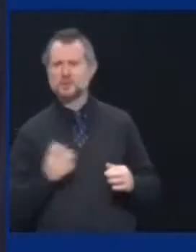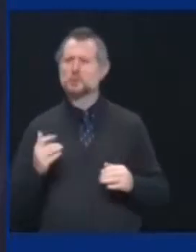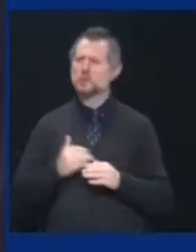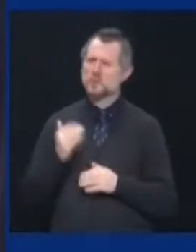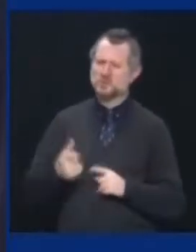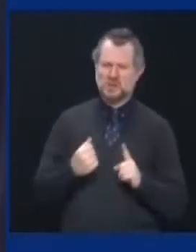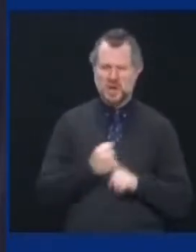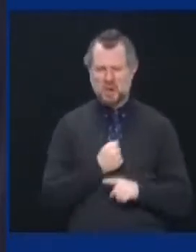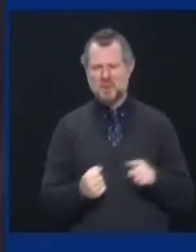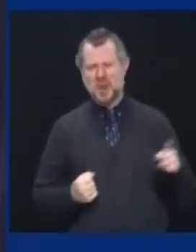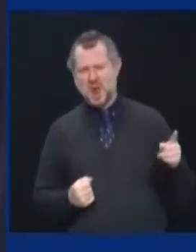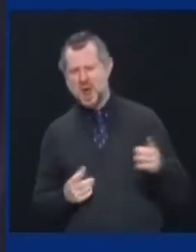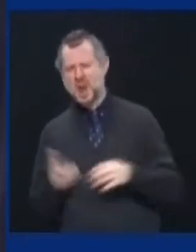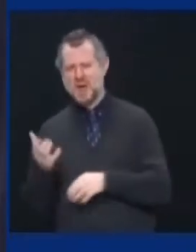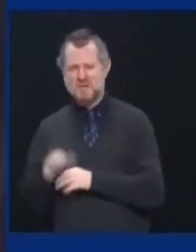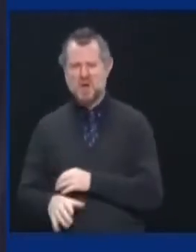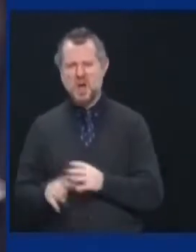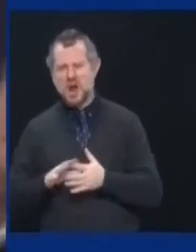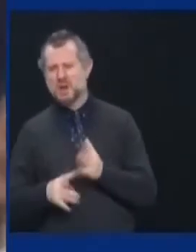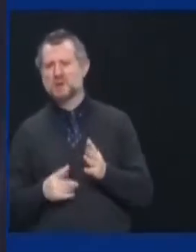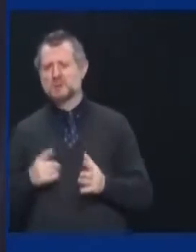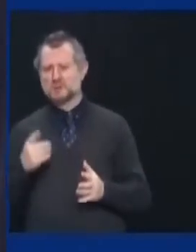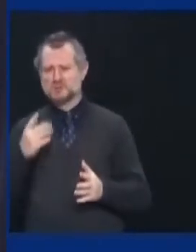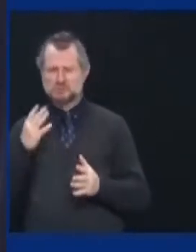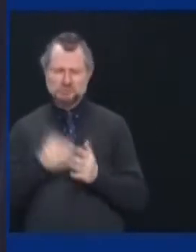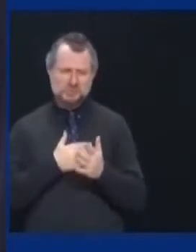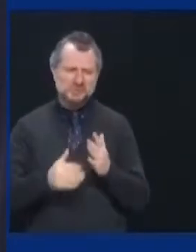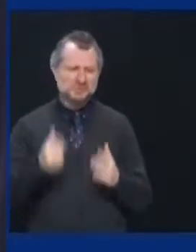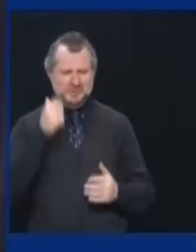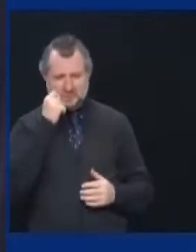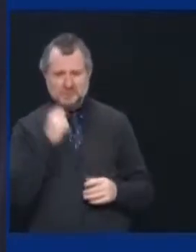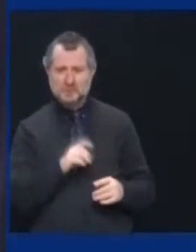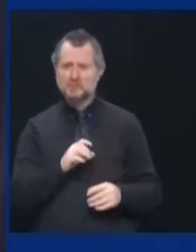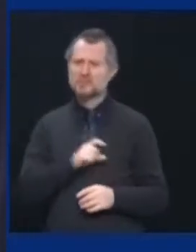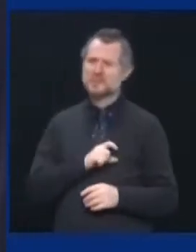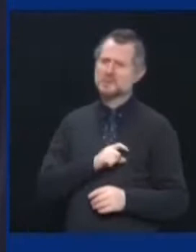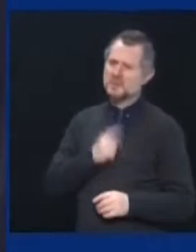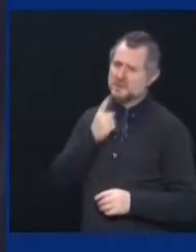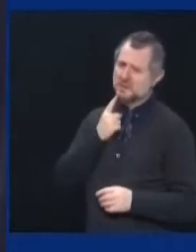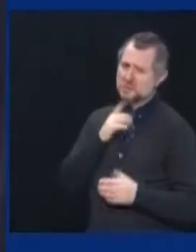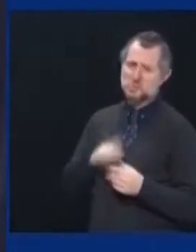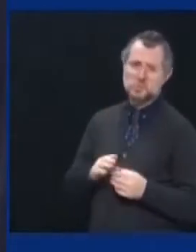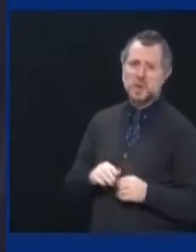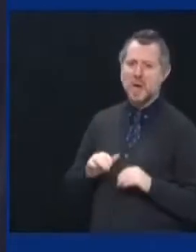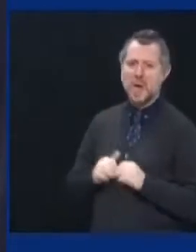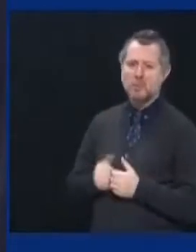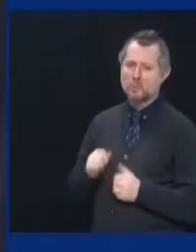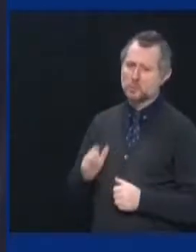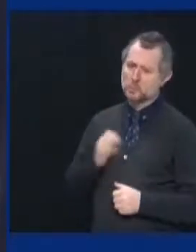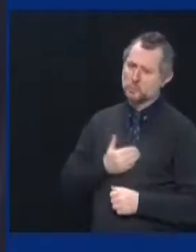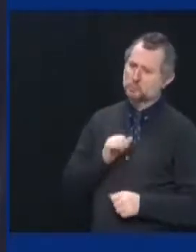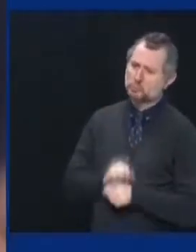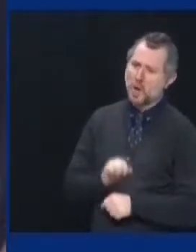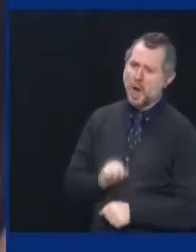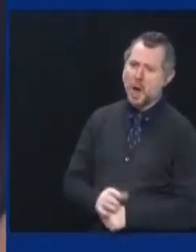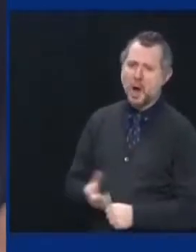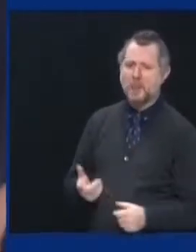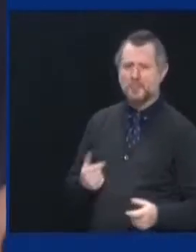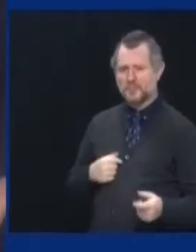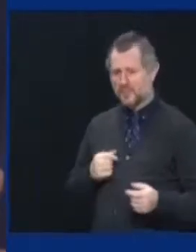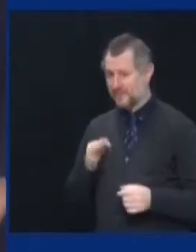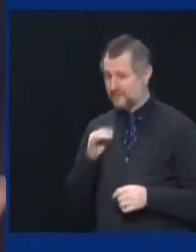brutality and abuse and perception of racism. The police are going to say, how do you expect me to do my job if I can't